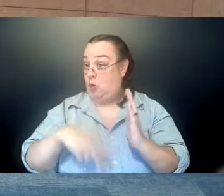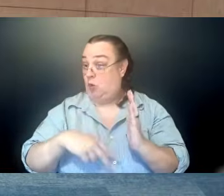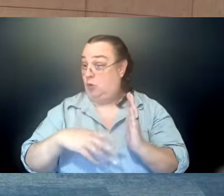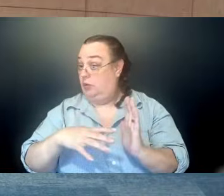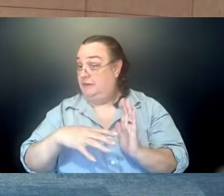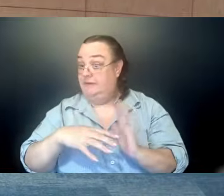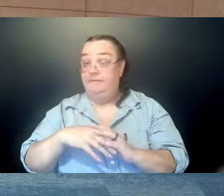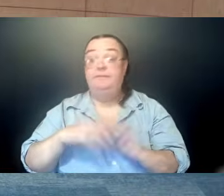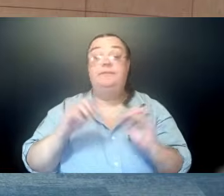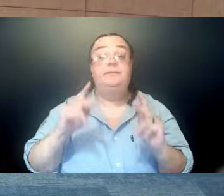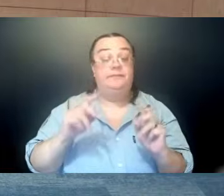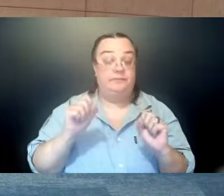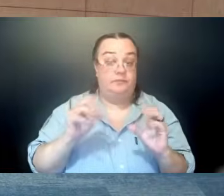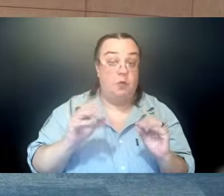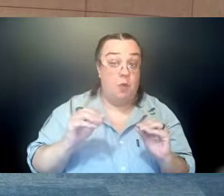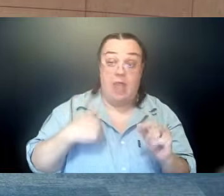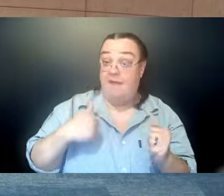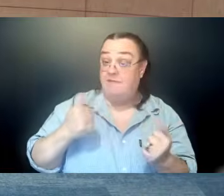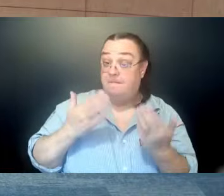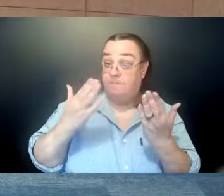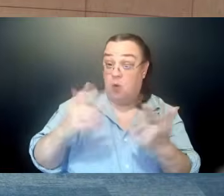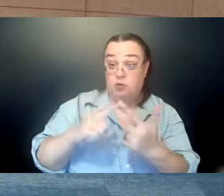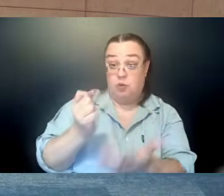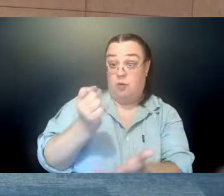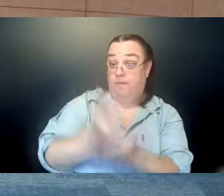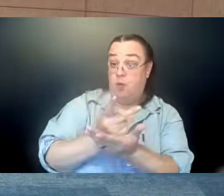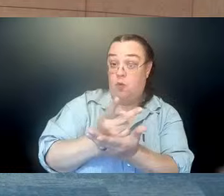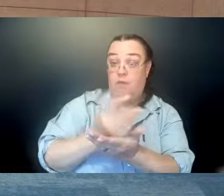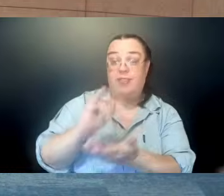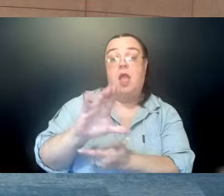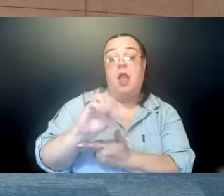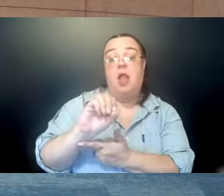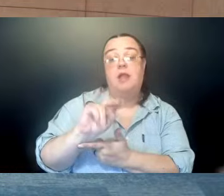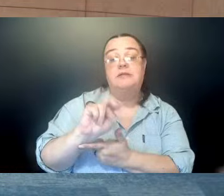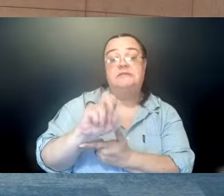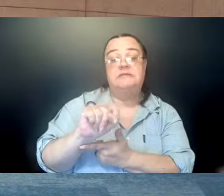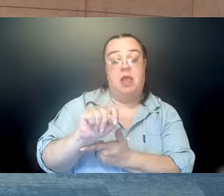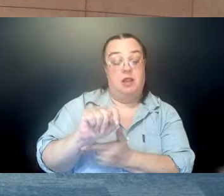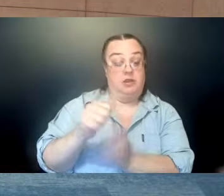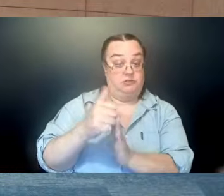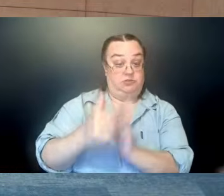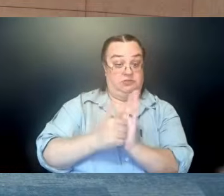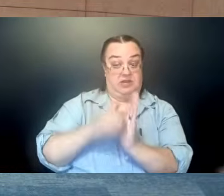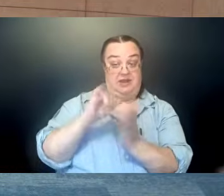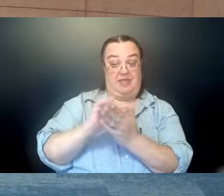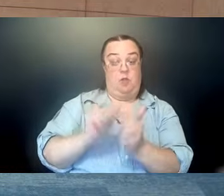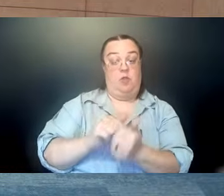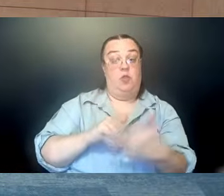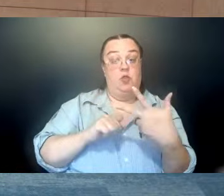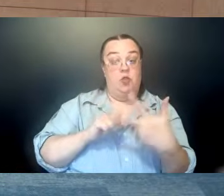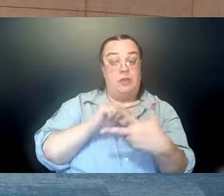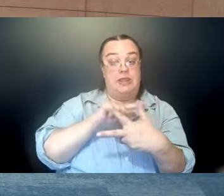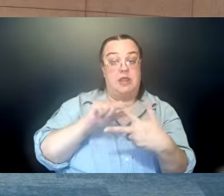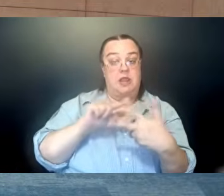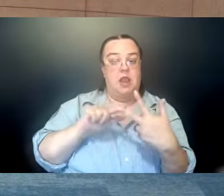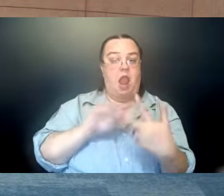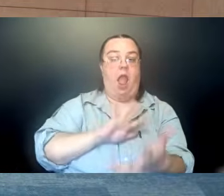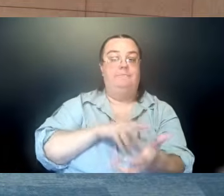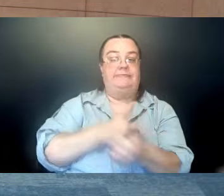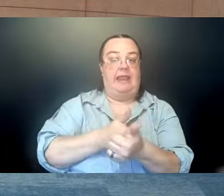All right, so then is there a motion to approve the consent agenda containing the 3 sets of updated